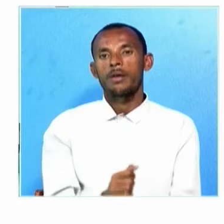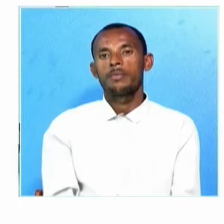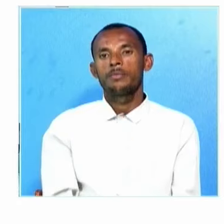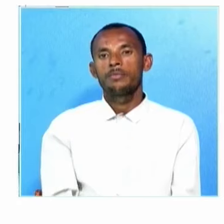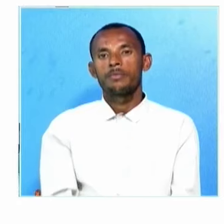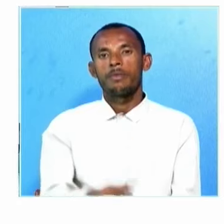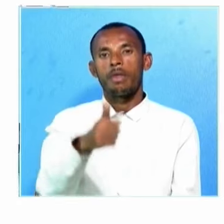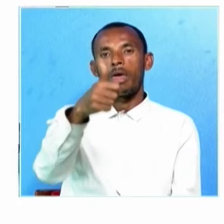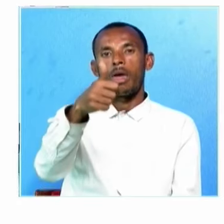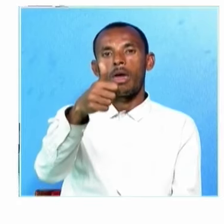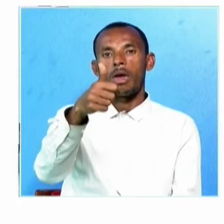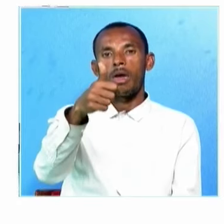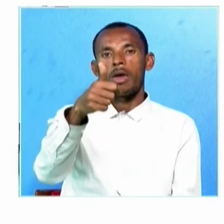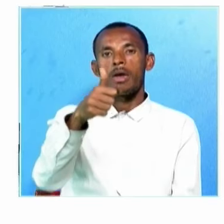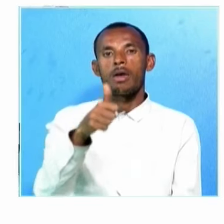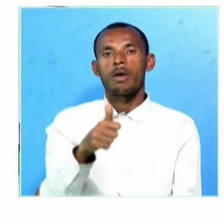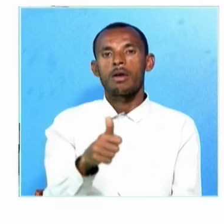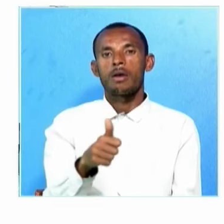A